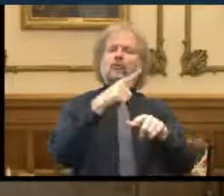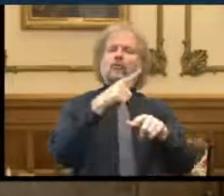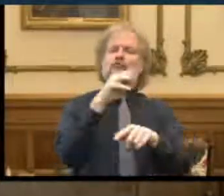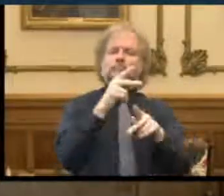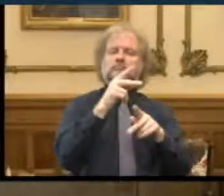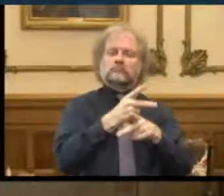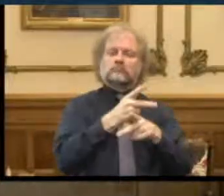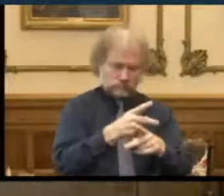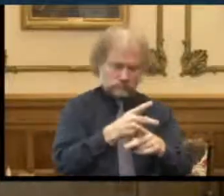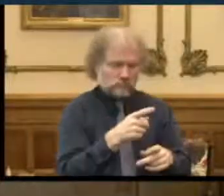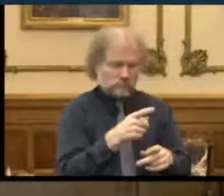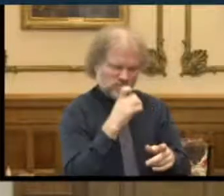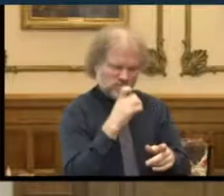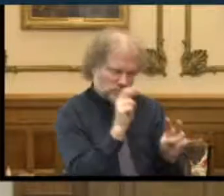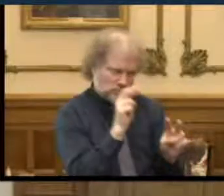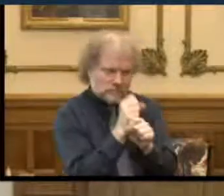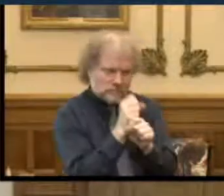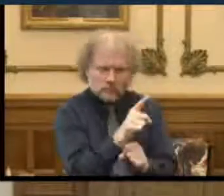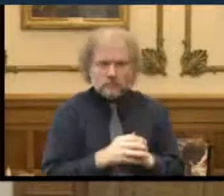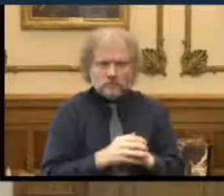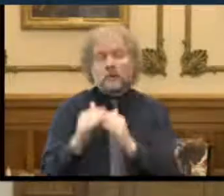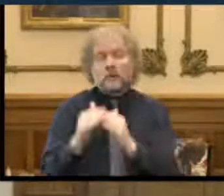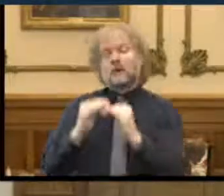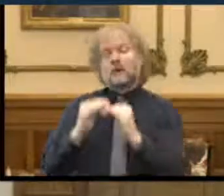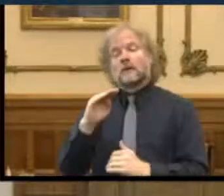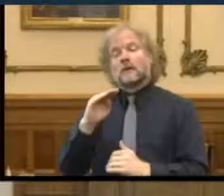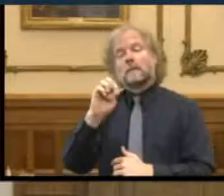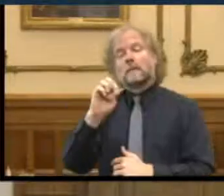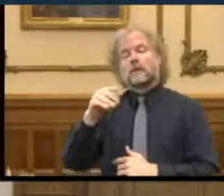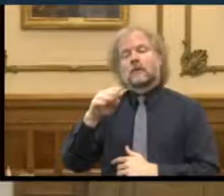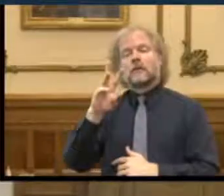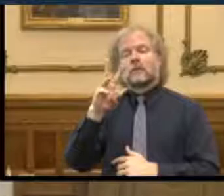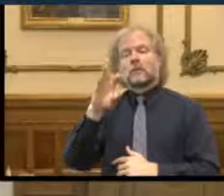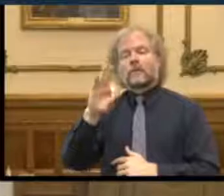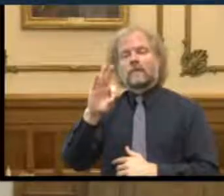needs were being met. Meredith with WLFI.